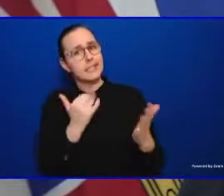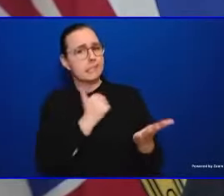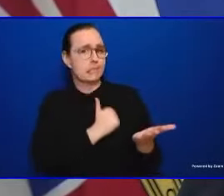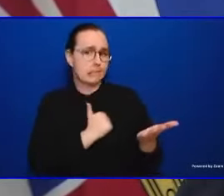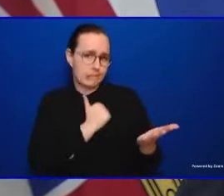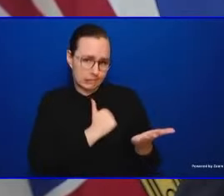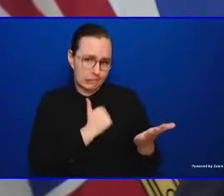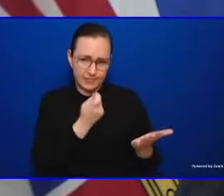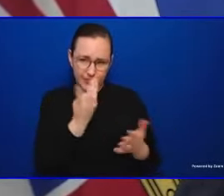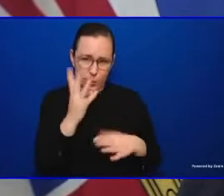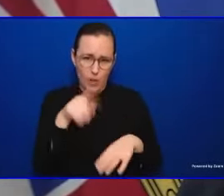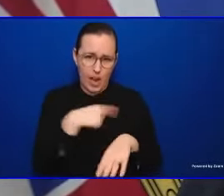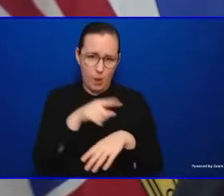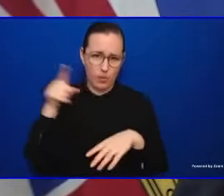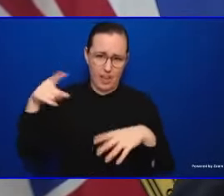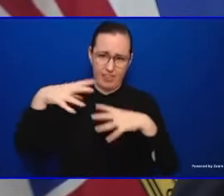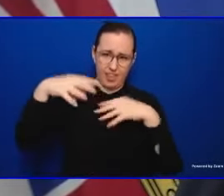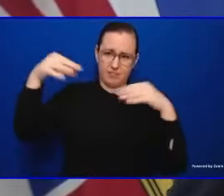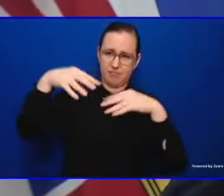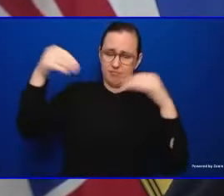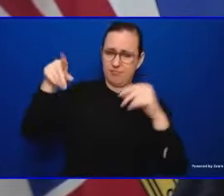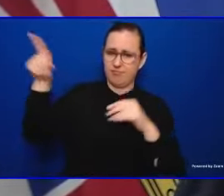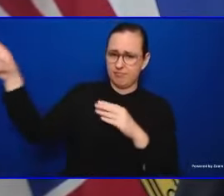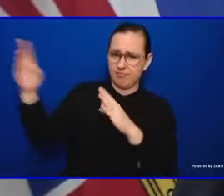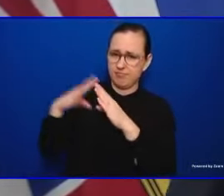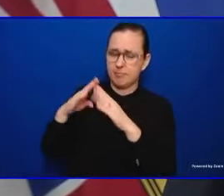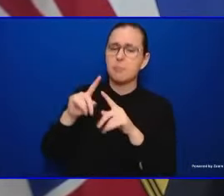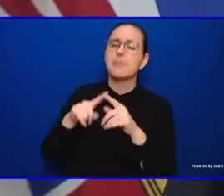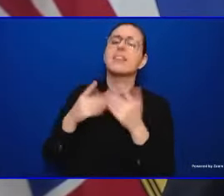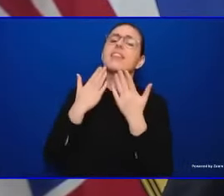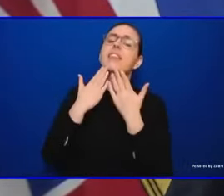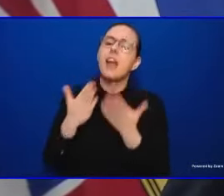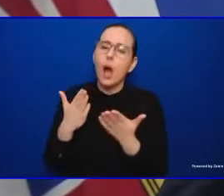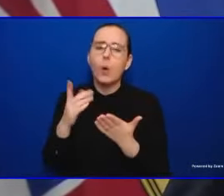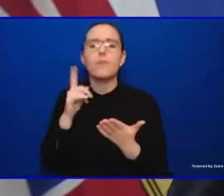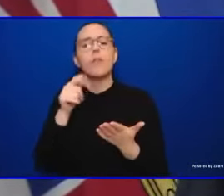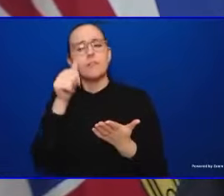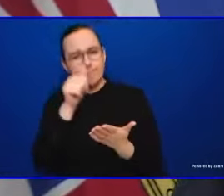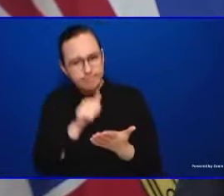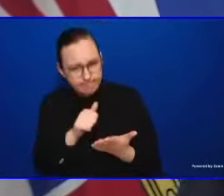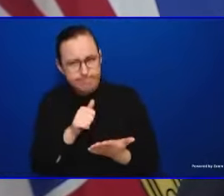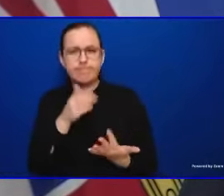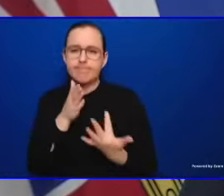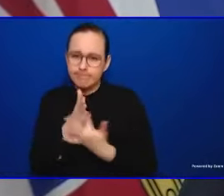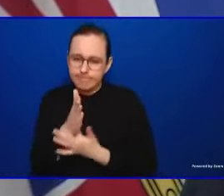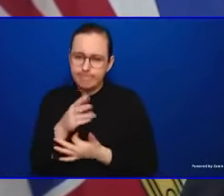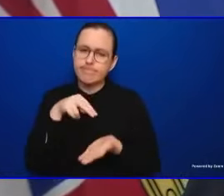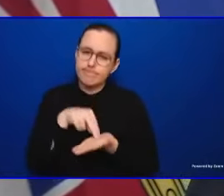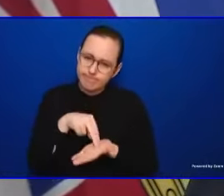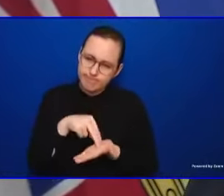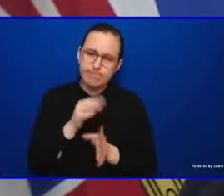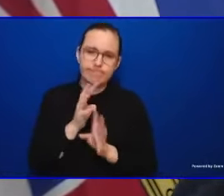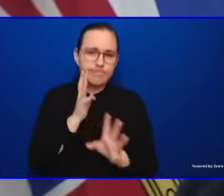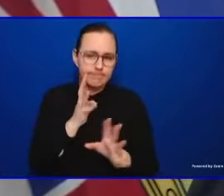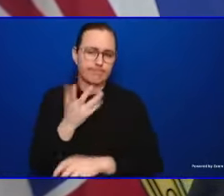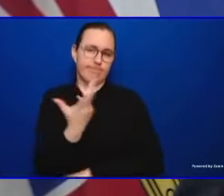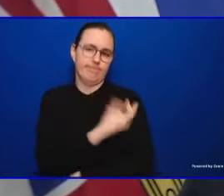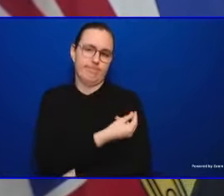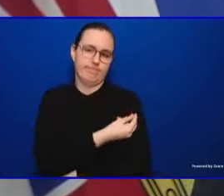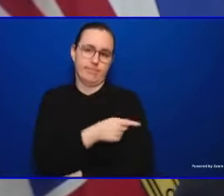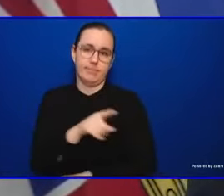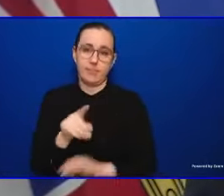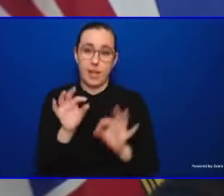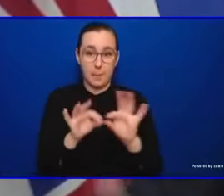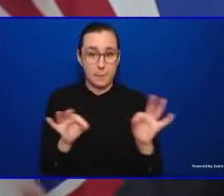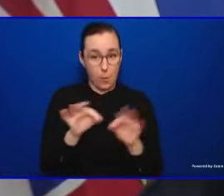also thank them for their perseverance, for getting through, and for getting their booster dose. It's important when you're invited to get your booster dose to get it. And finally, I just